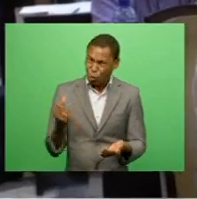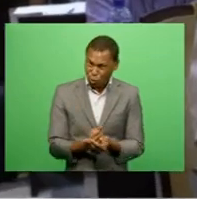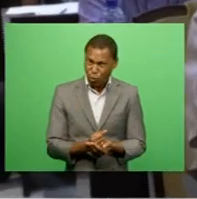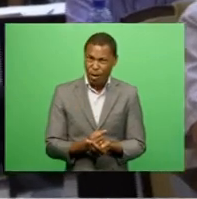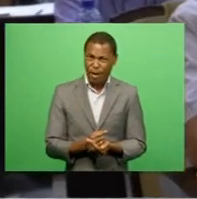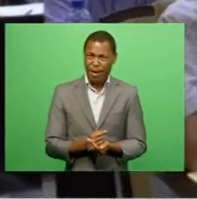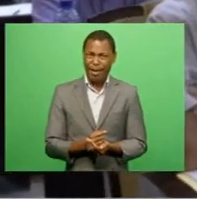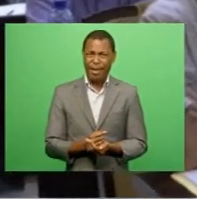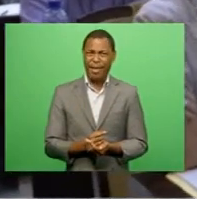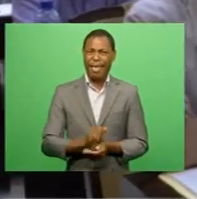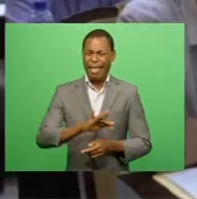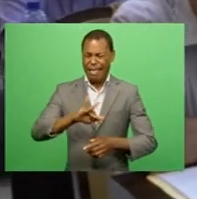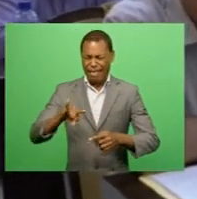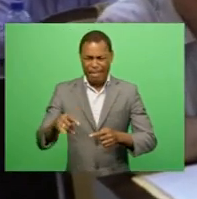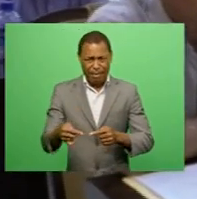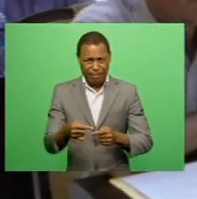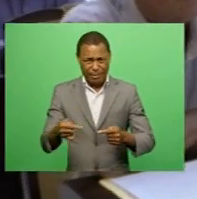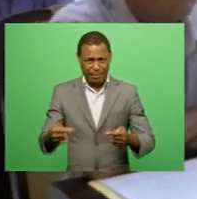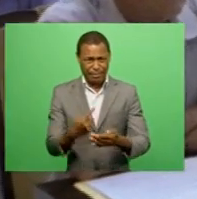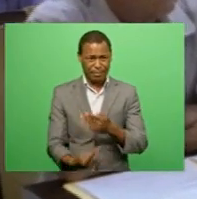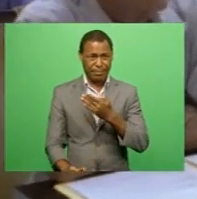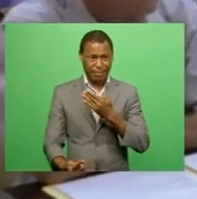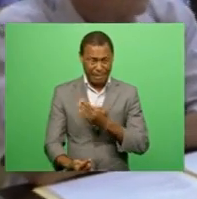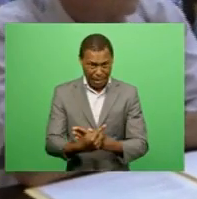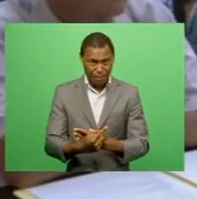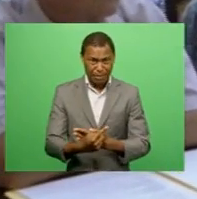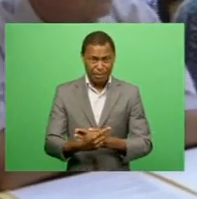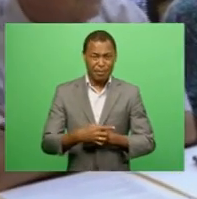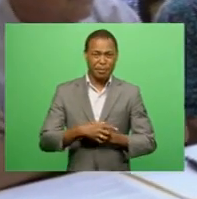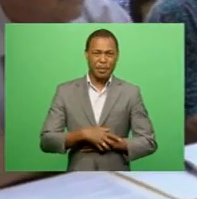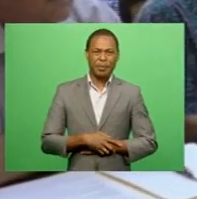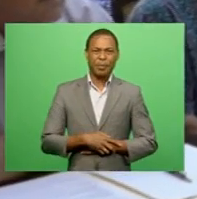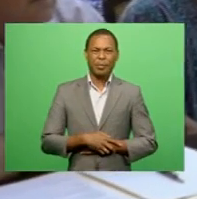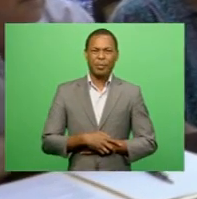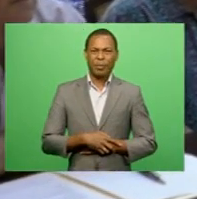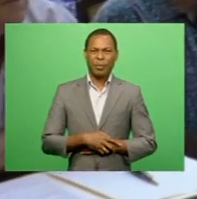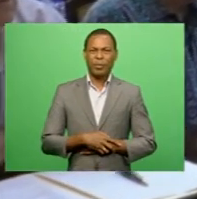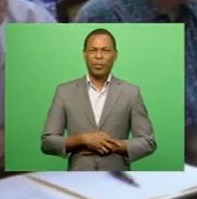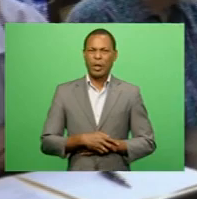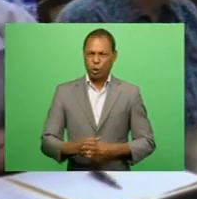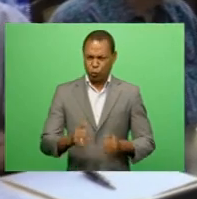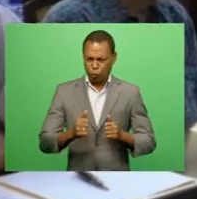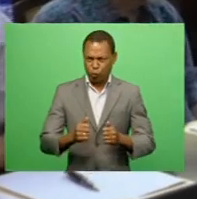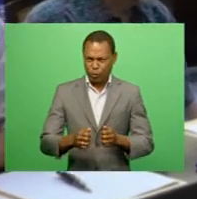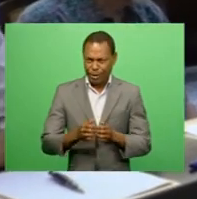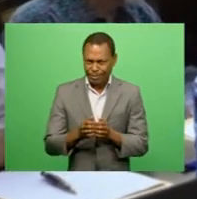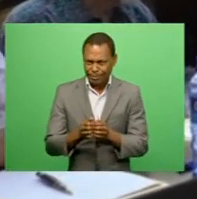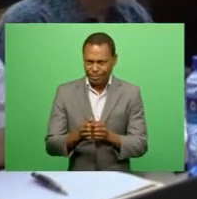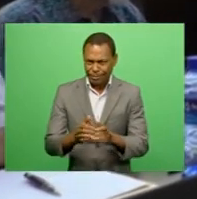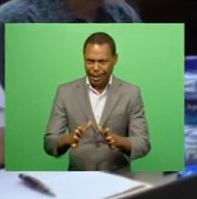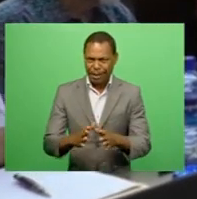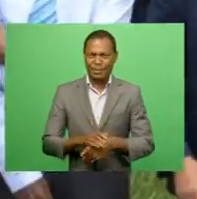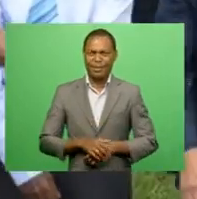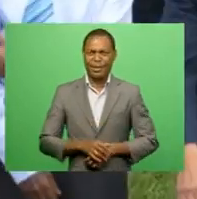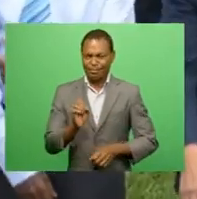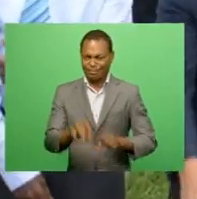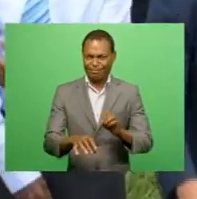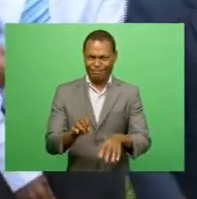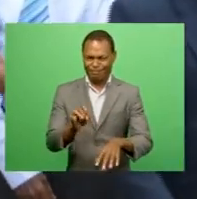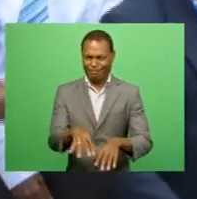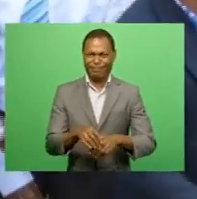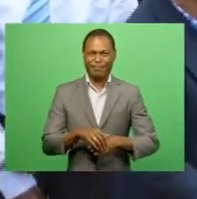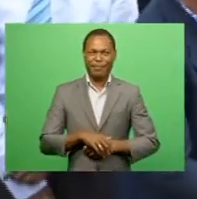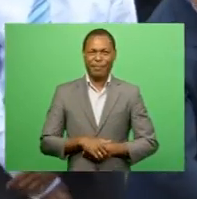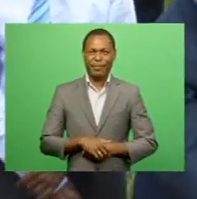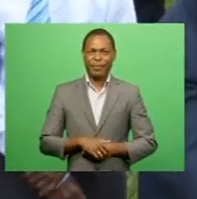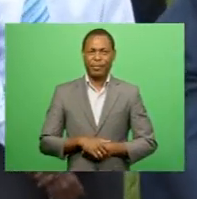the permits you hold, are actually shovel on the ground and the investments are realized.